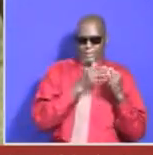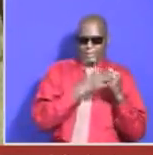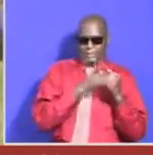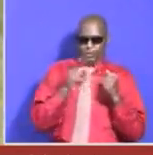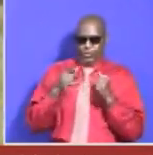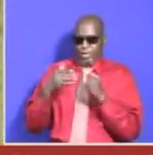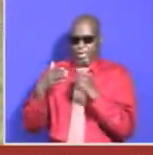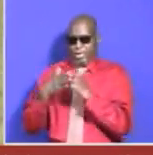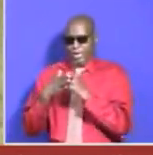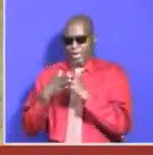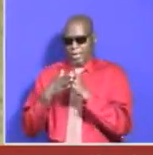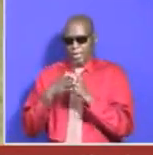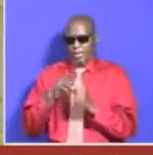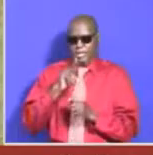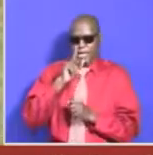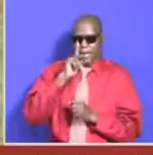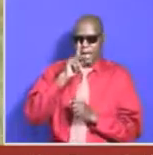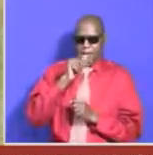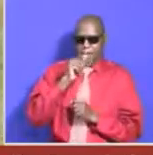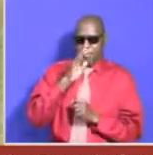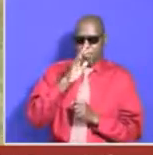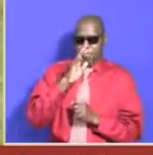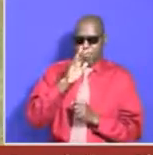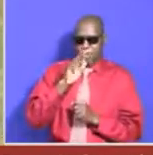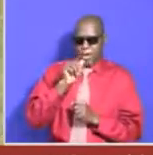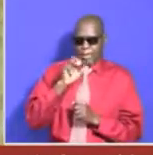final cup race in the season of